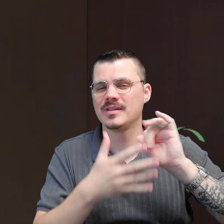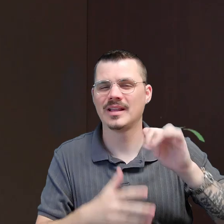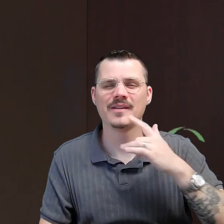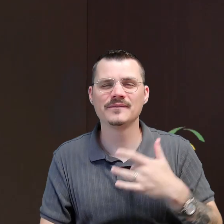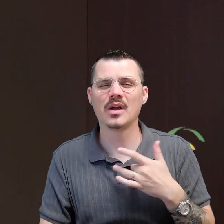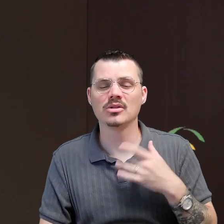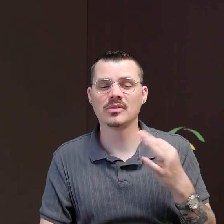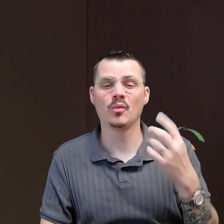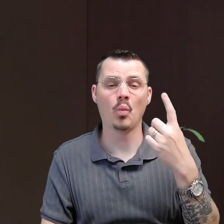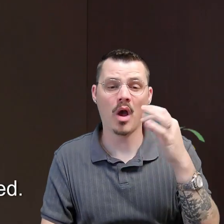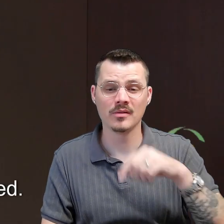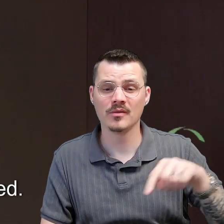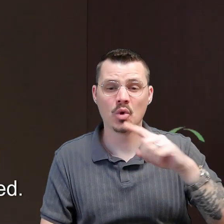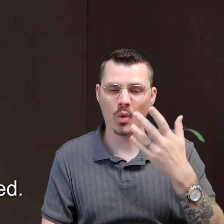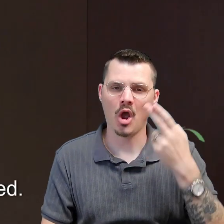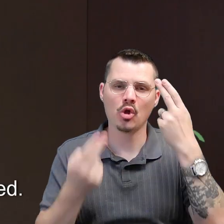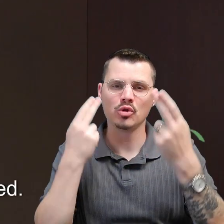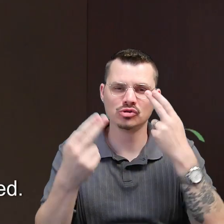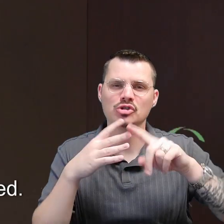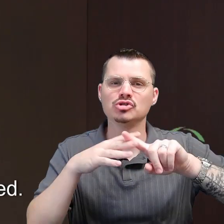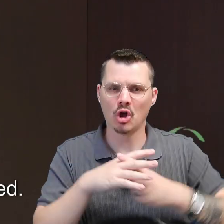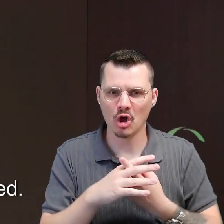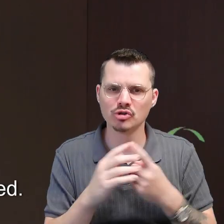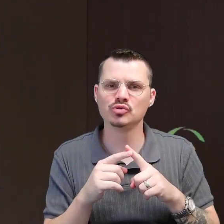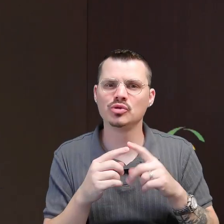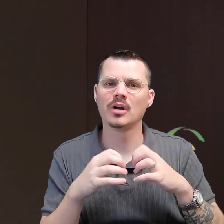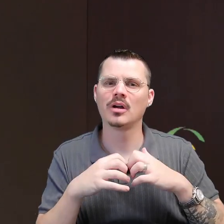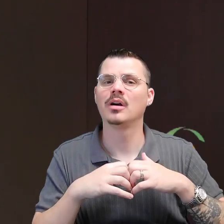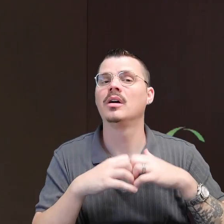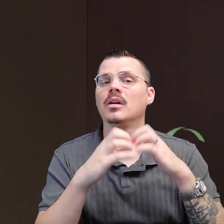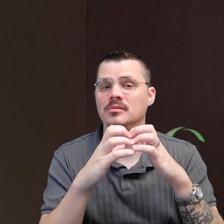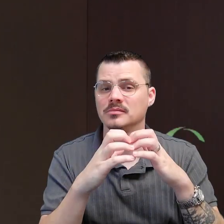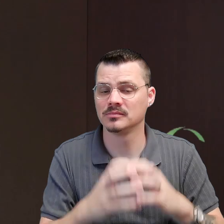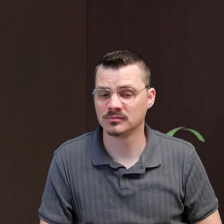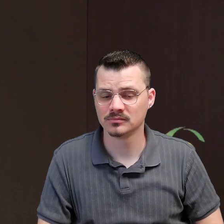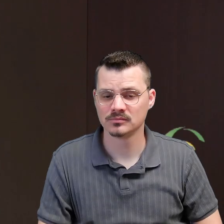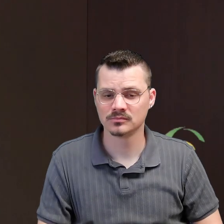of the mechanisms by which hallucinations are generated.